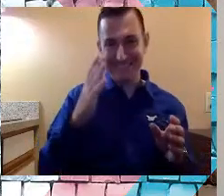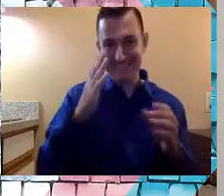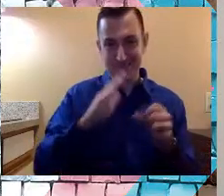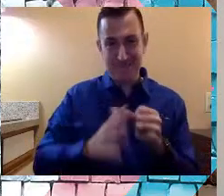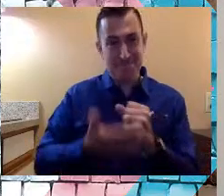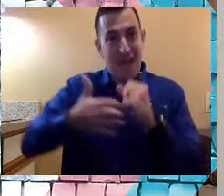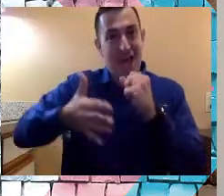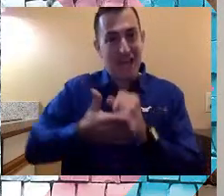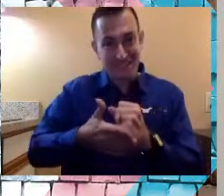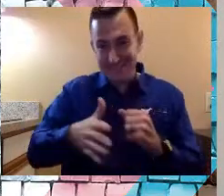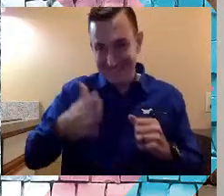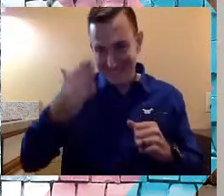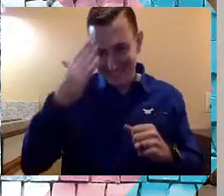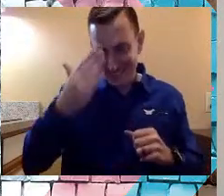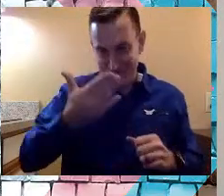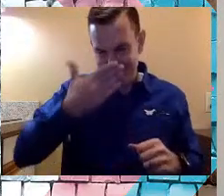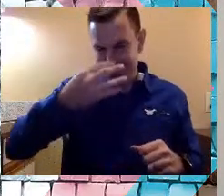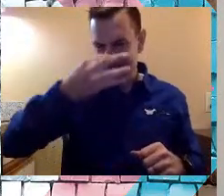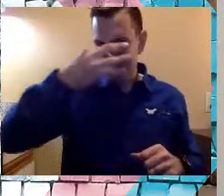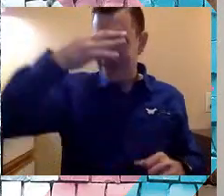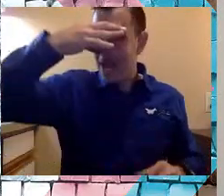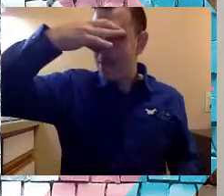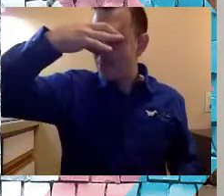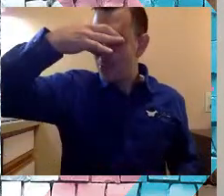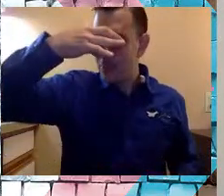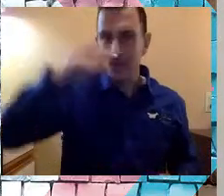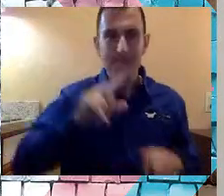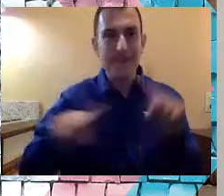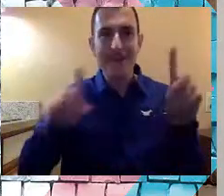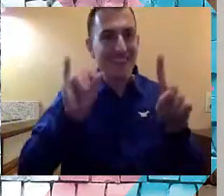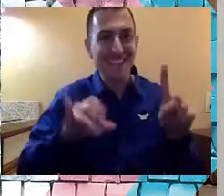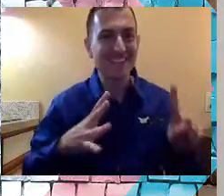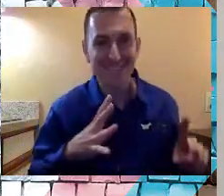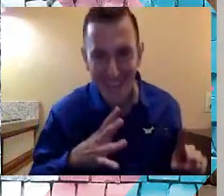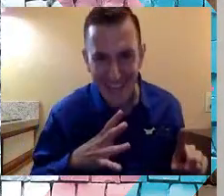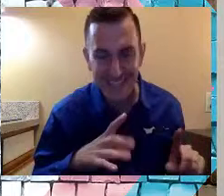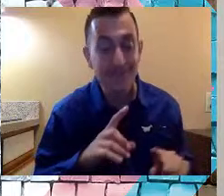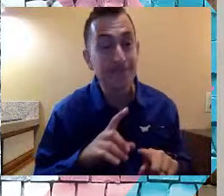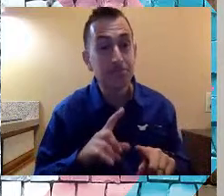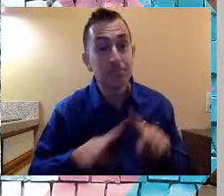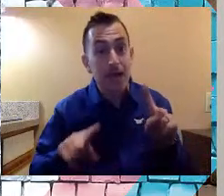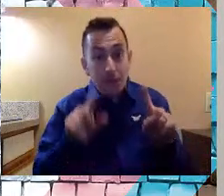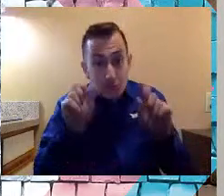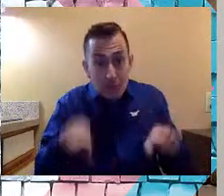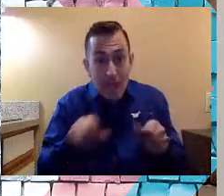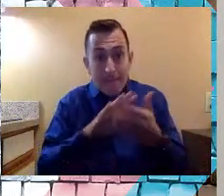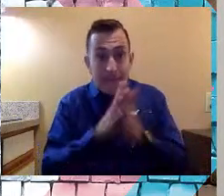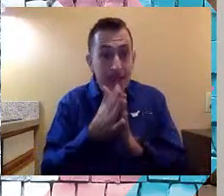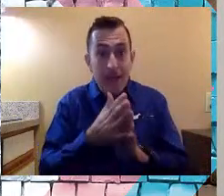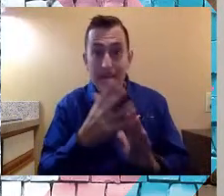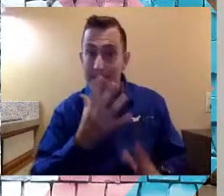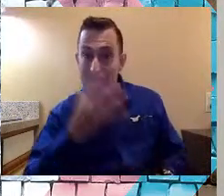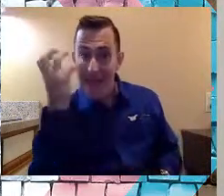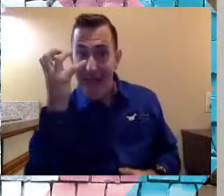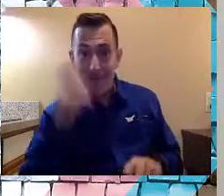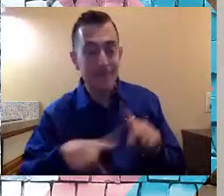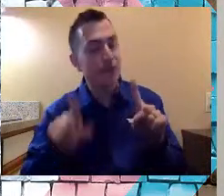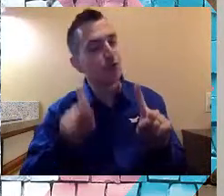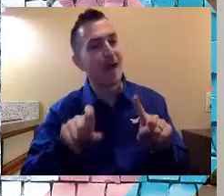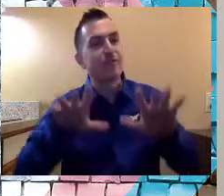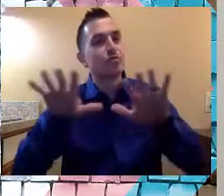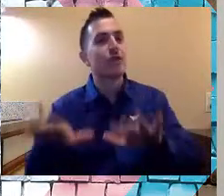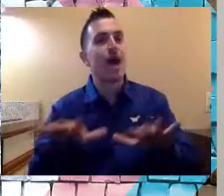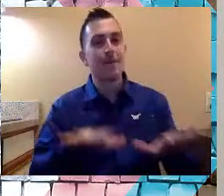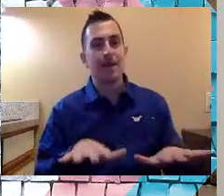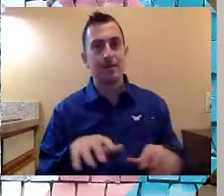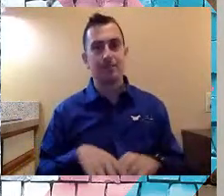think he just got mad. But it's okay to get mad as long as you can calm back down. It's okay to do something